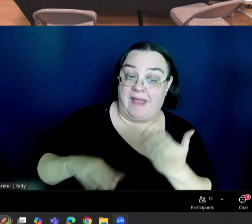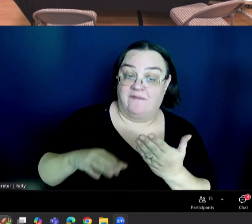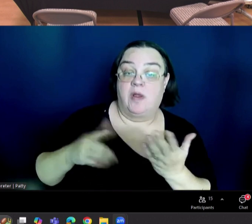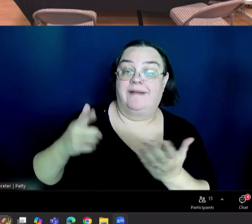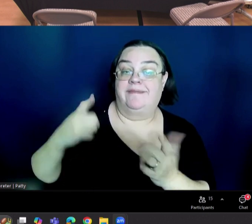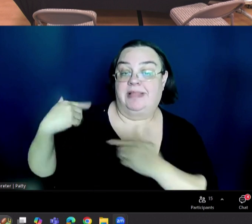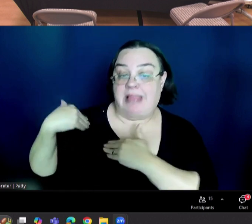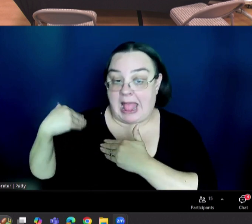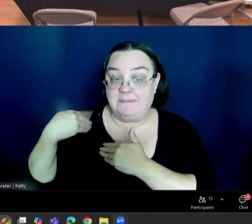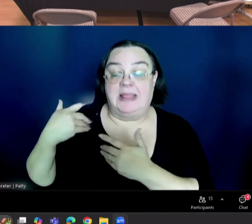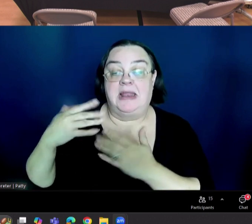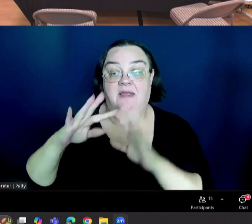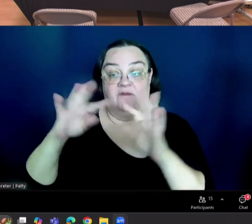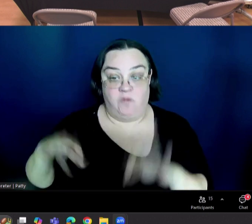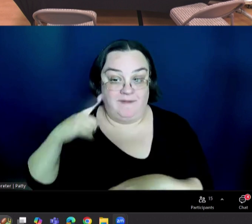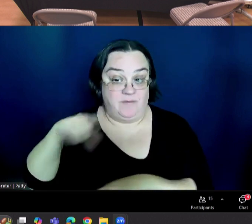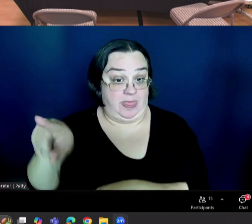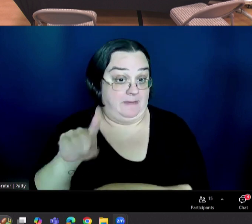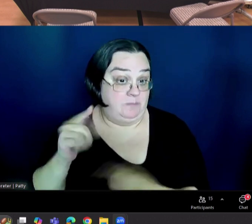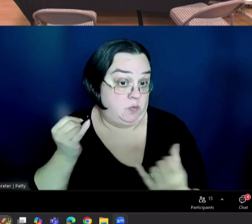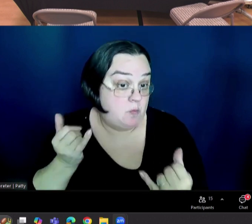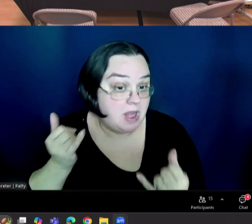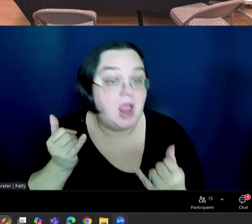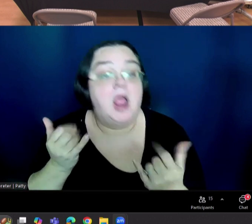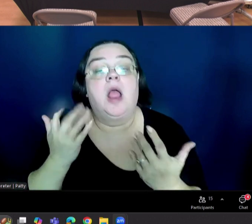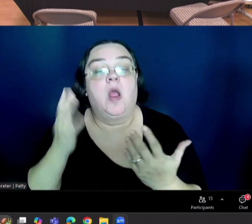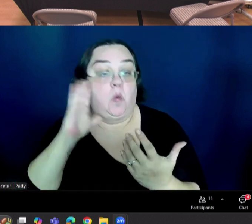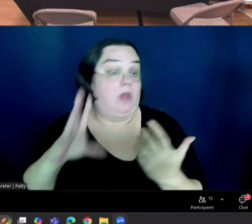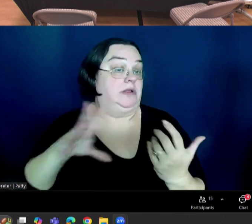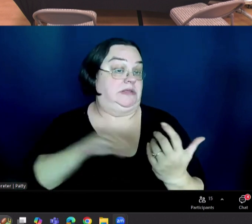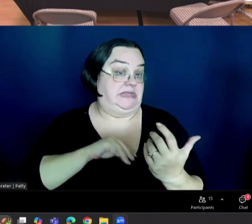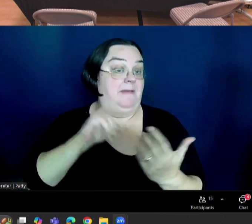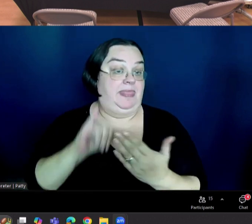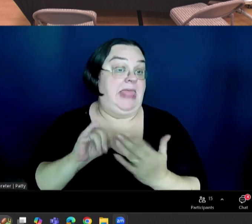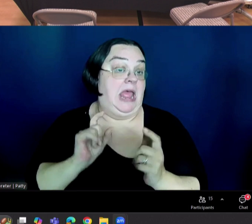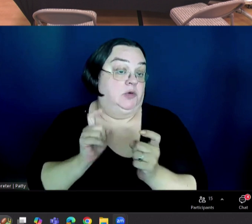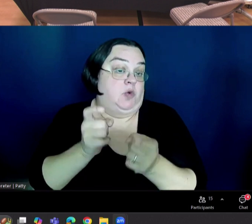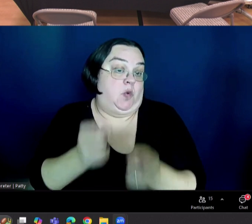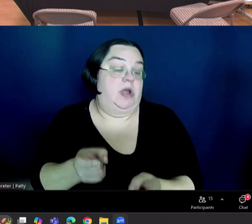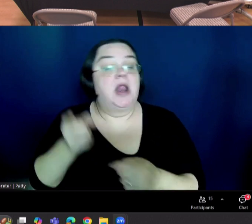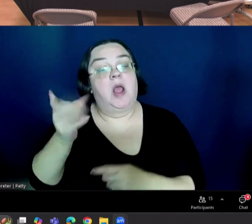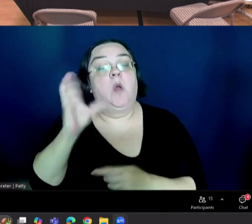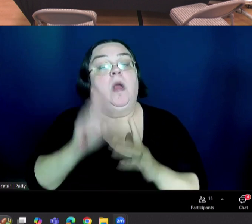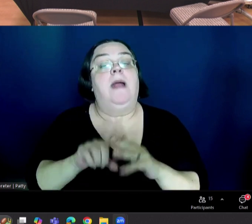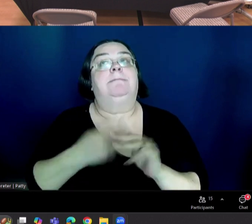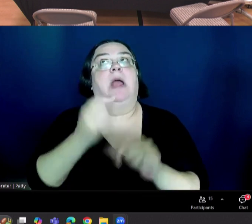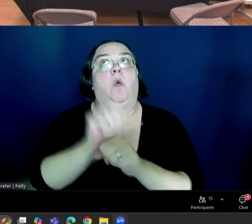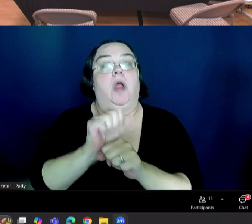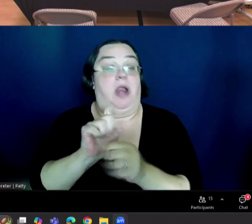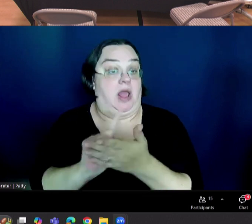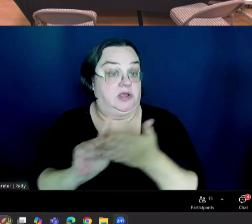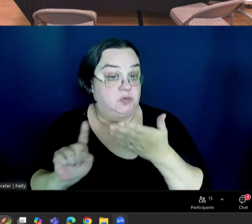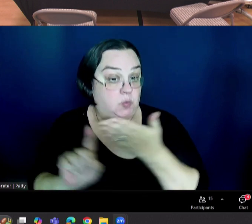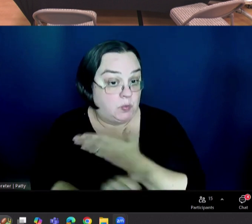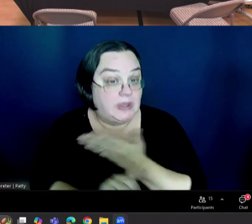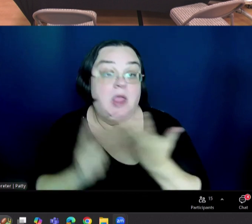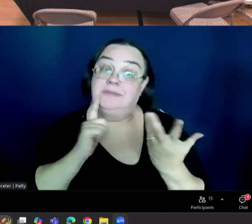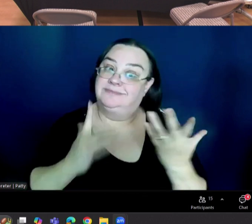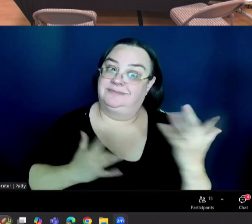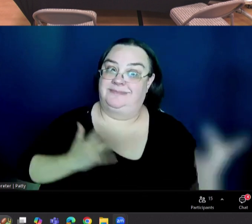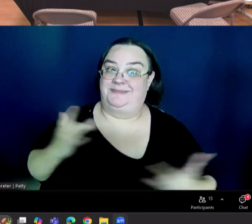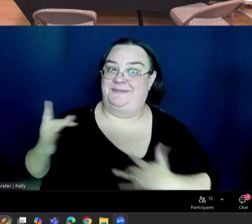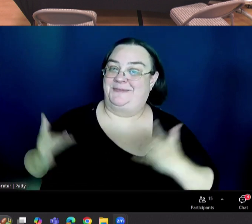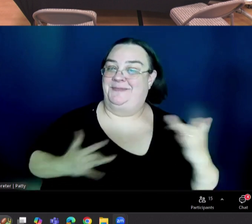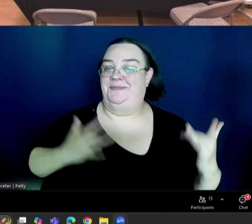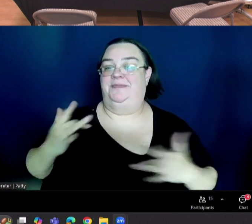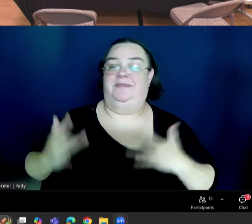them today, and we're going to accept that donation. They're going to begin work next week, and we're excited about